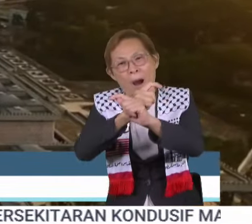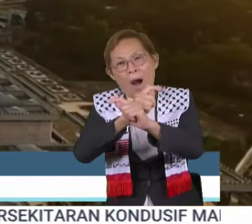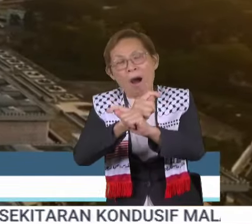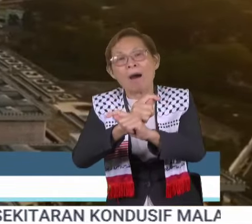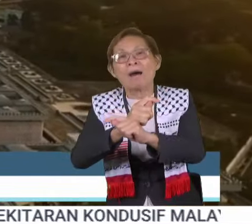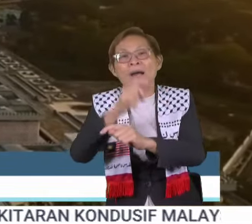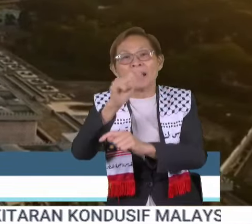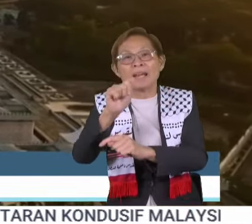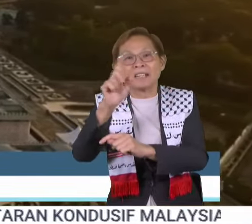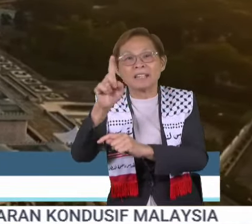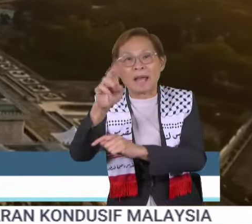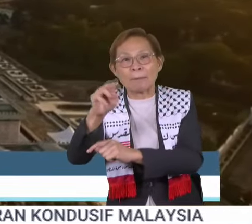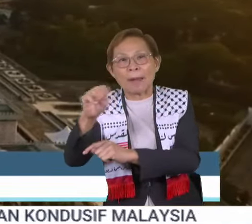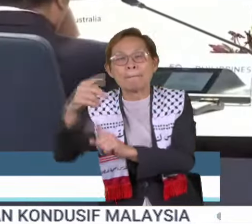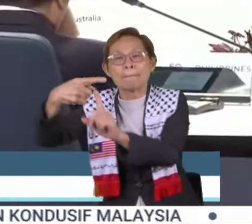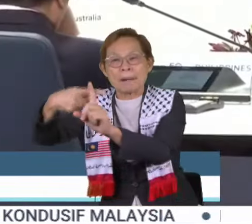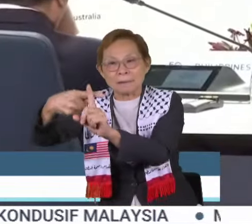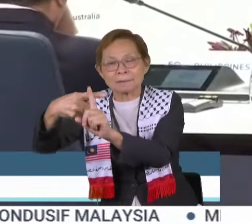ASEAN ADMM+.